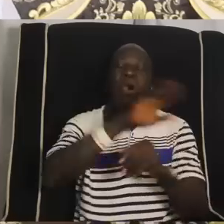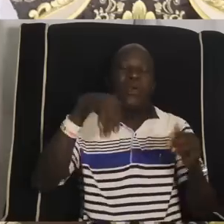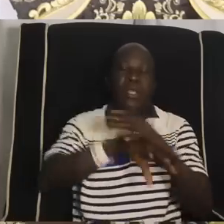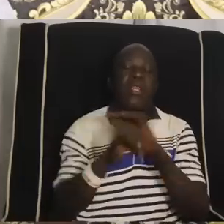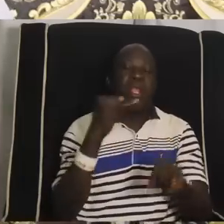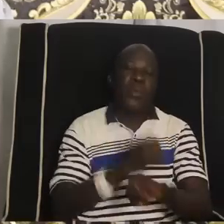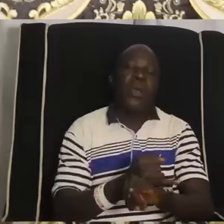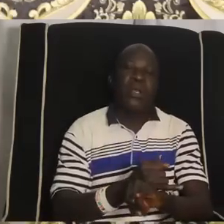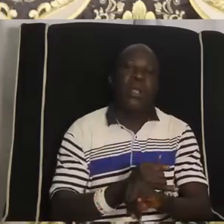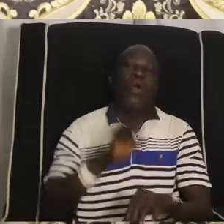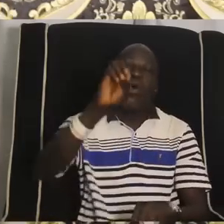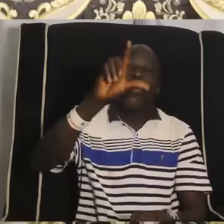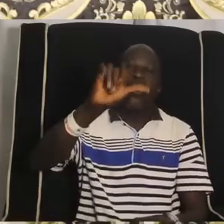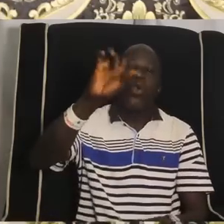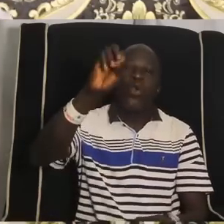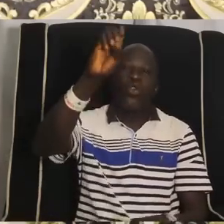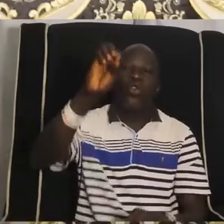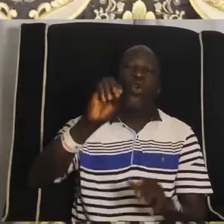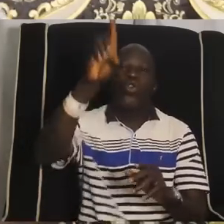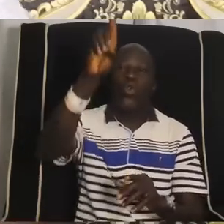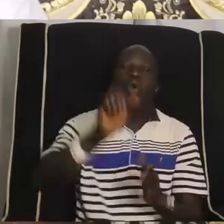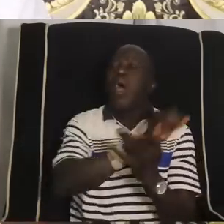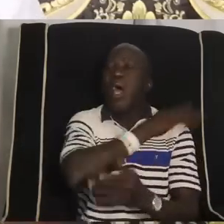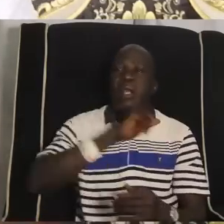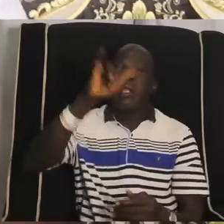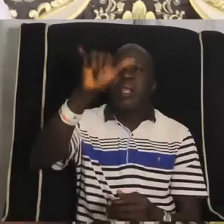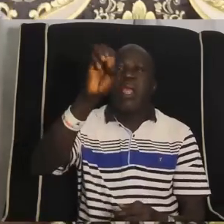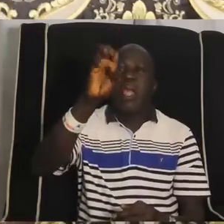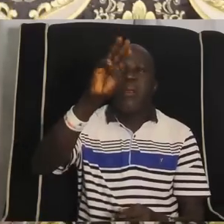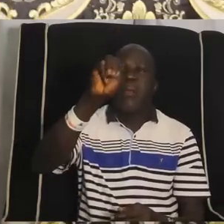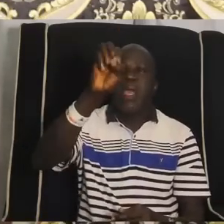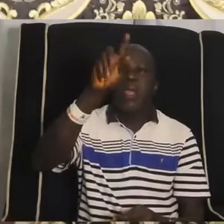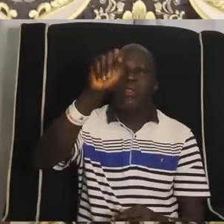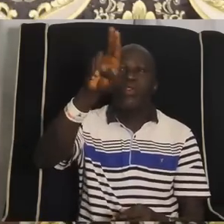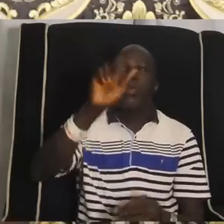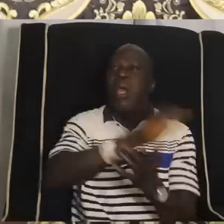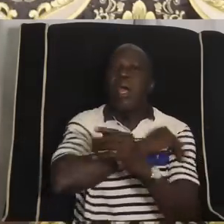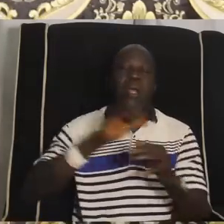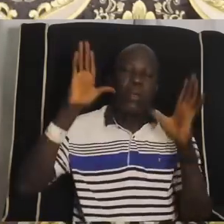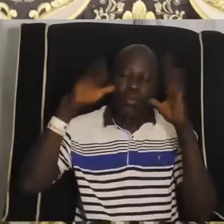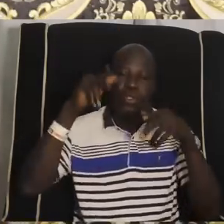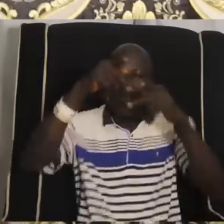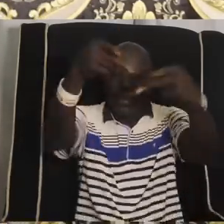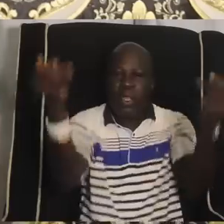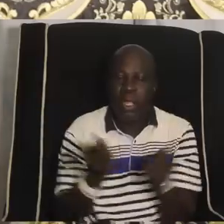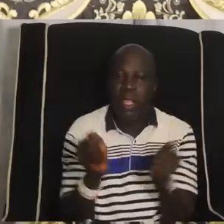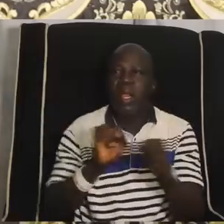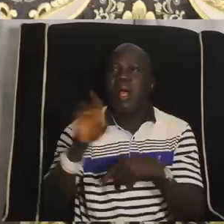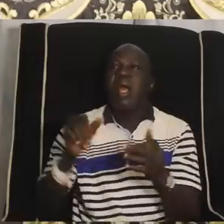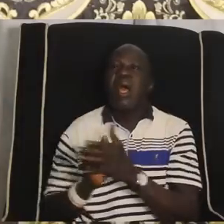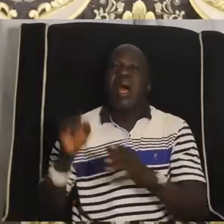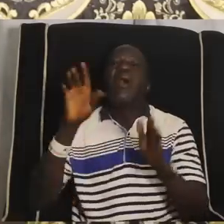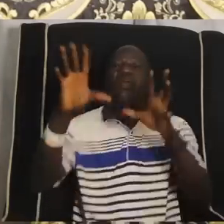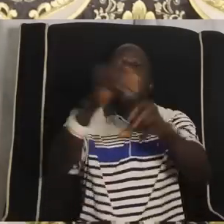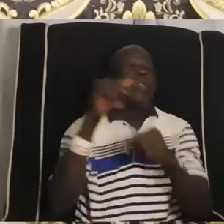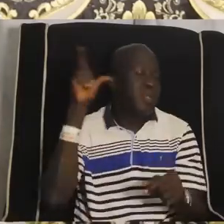Ibadan. O wa ni Yemetu. Ati ni Muslim. Ni oruko Jesu. O ri anugba. Amen. Egbo